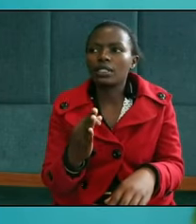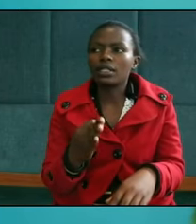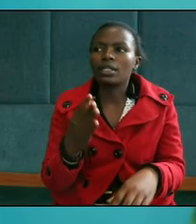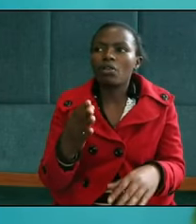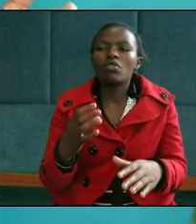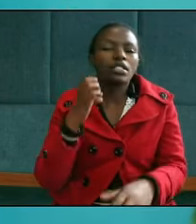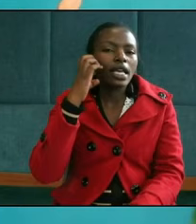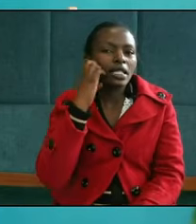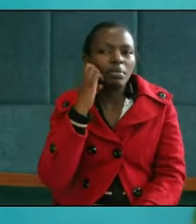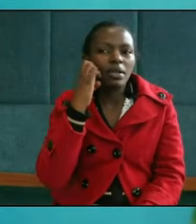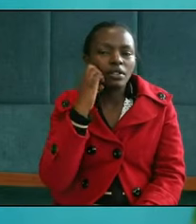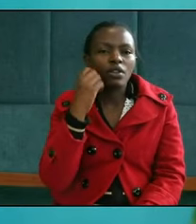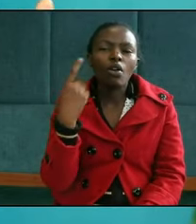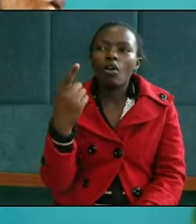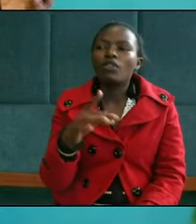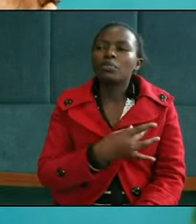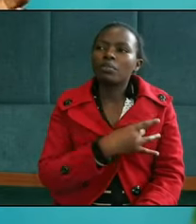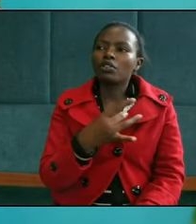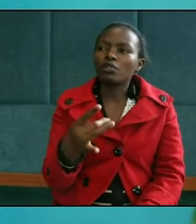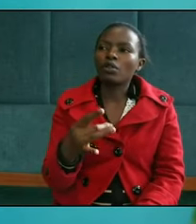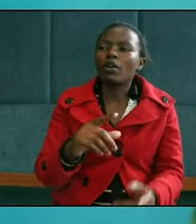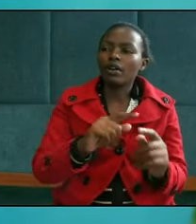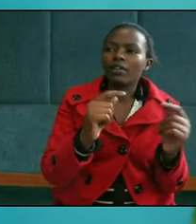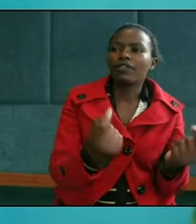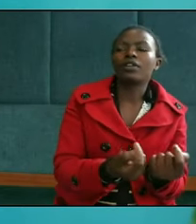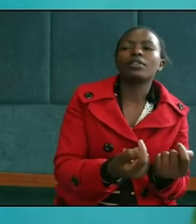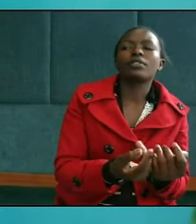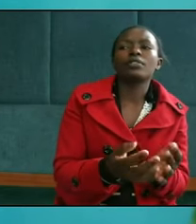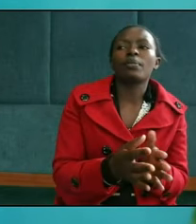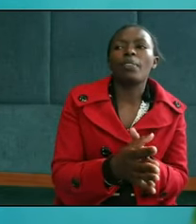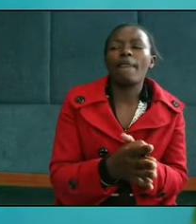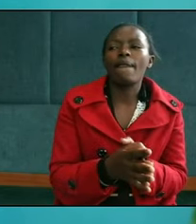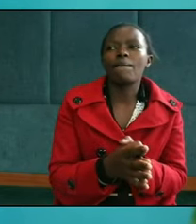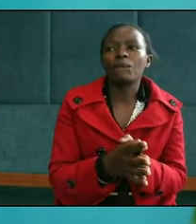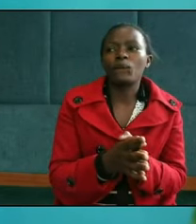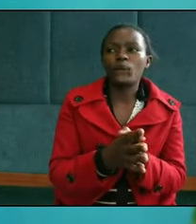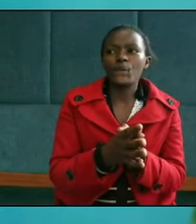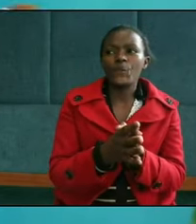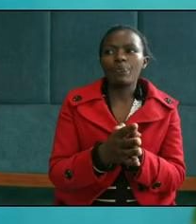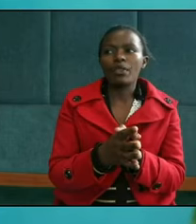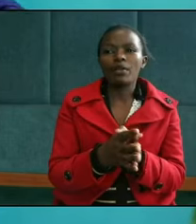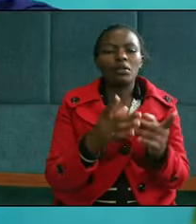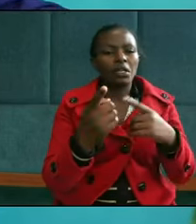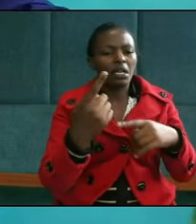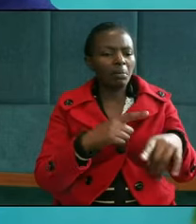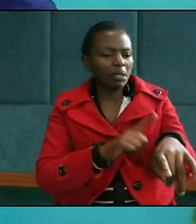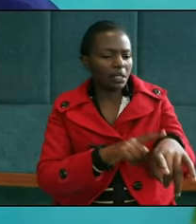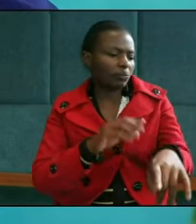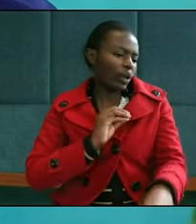experienced a spiritual revolution, a spiritual revival. coming down to our time